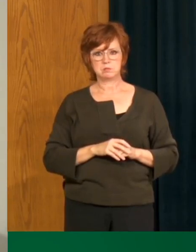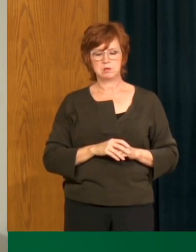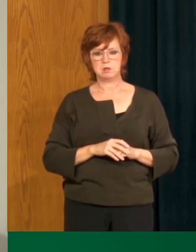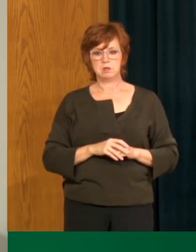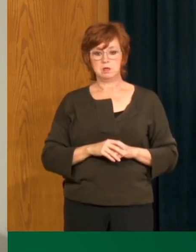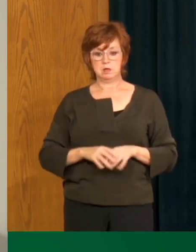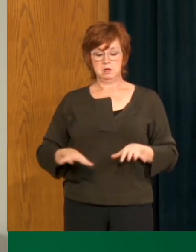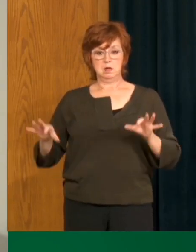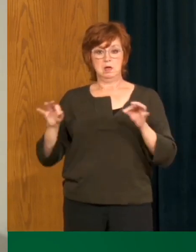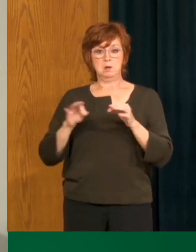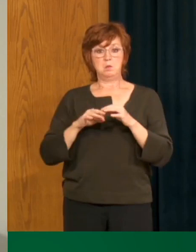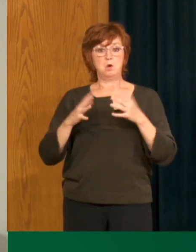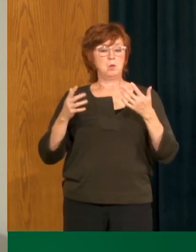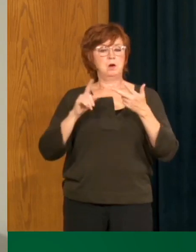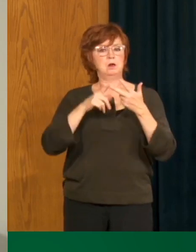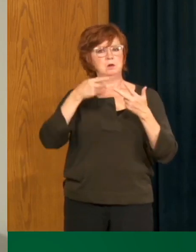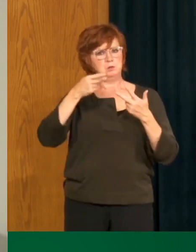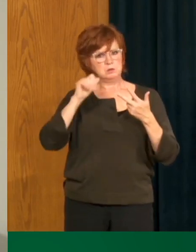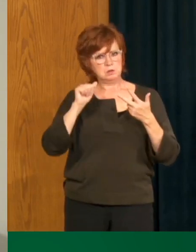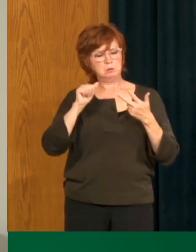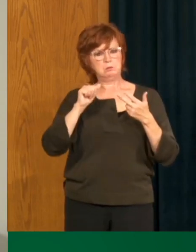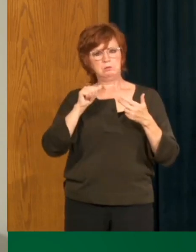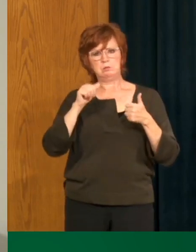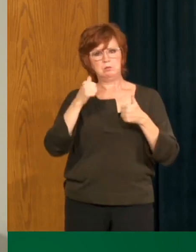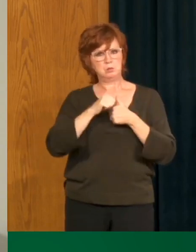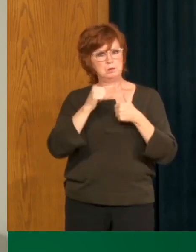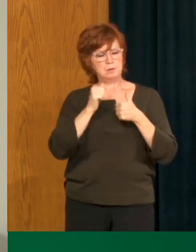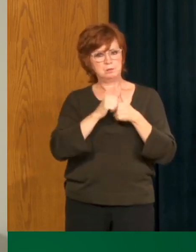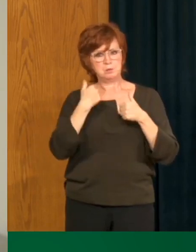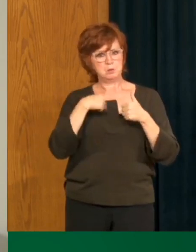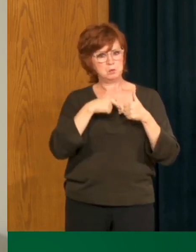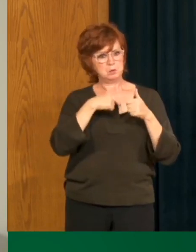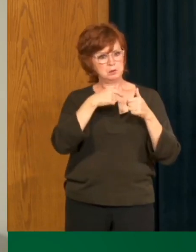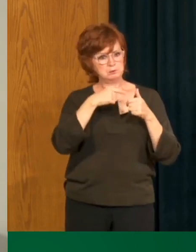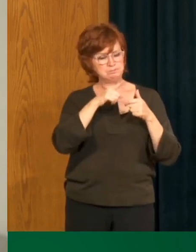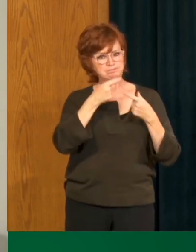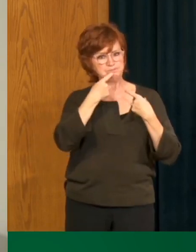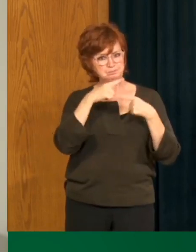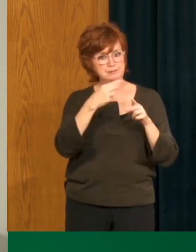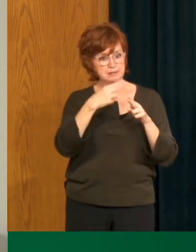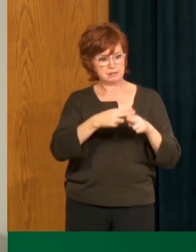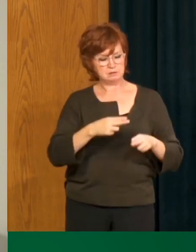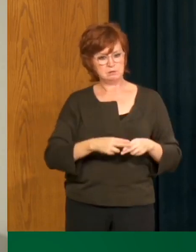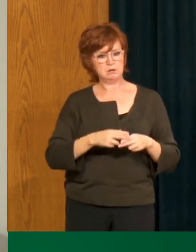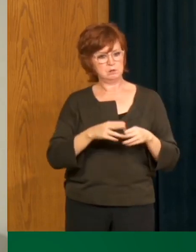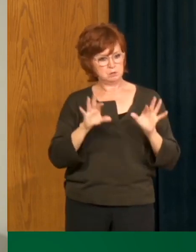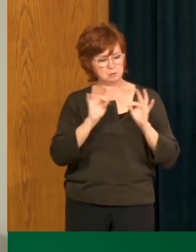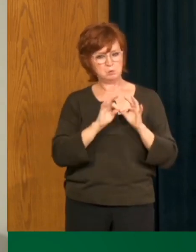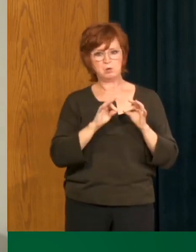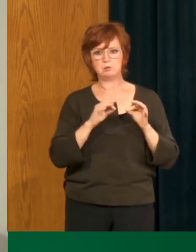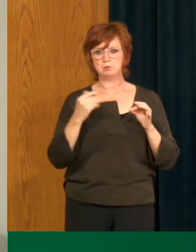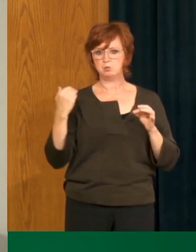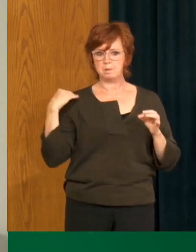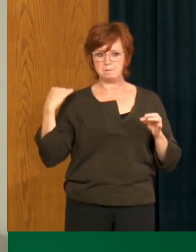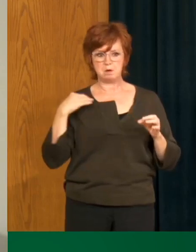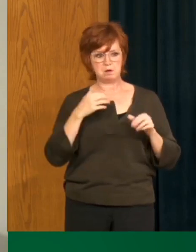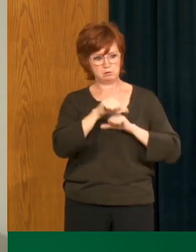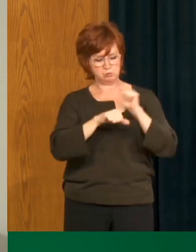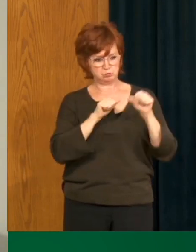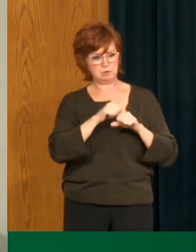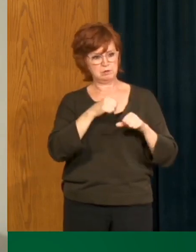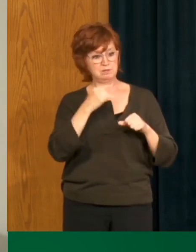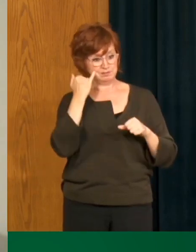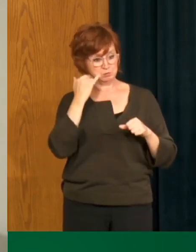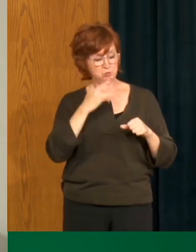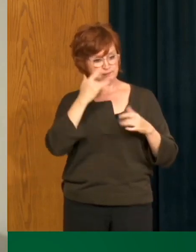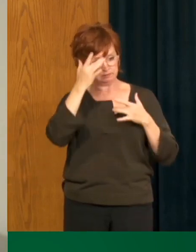live in the PN area, just a reminder for you that seek testing if you're symptomatic. And we looked at the testing numbers in